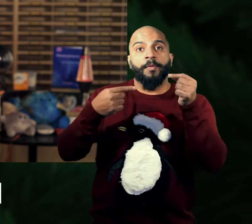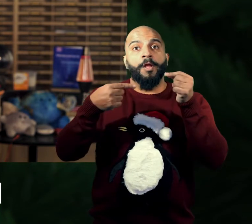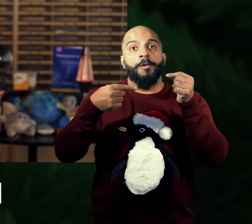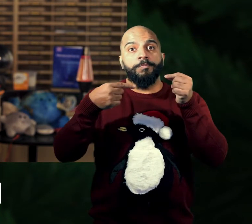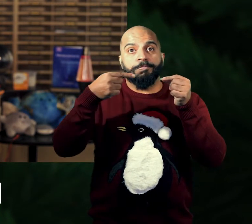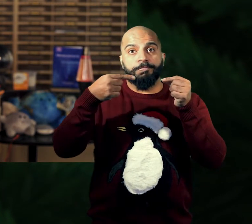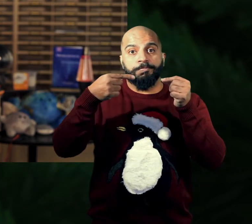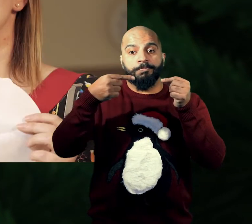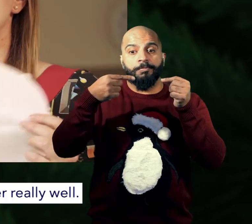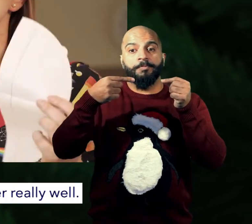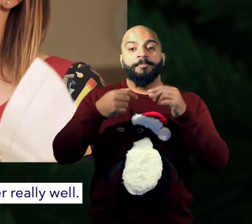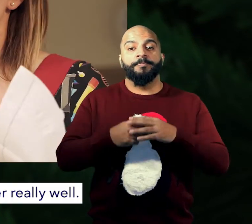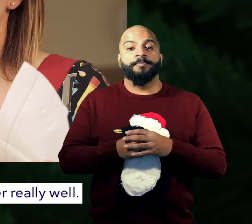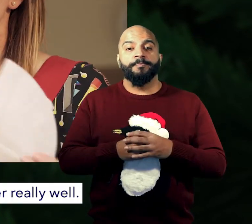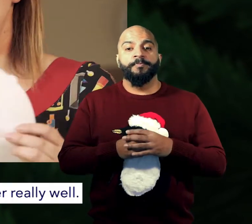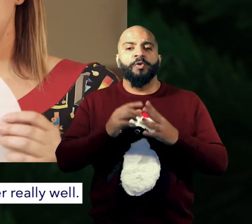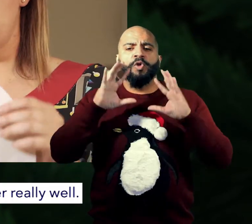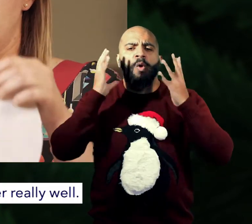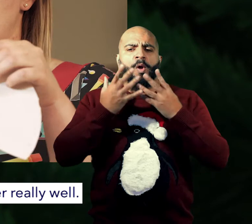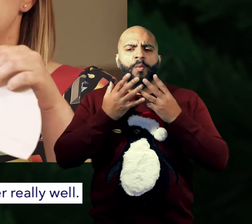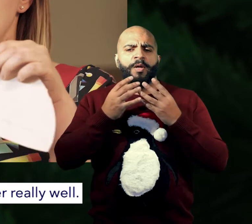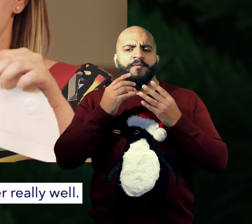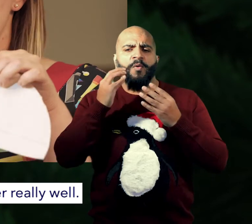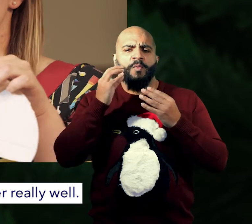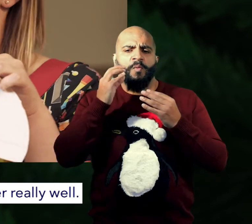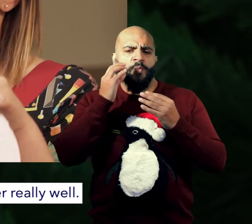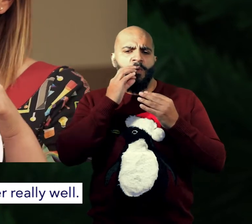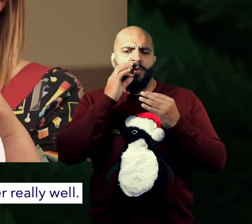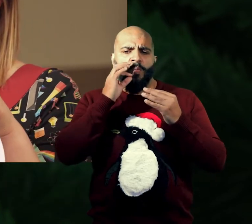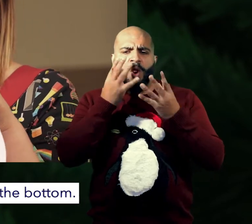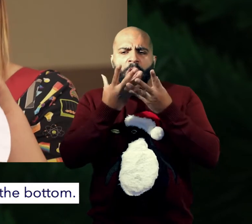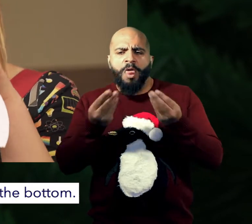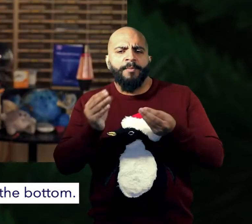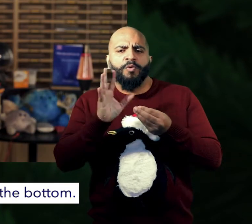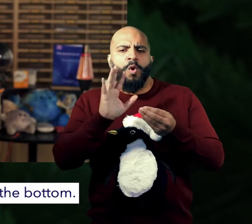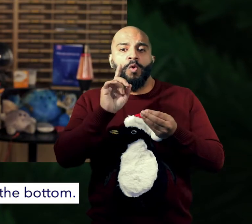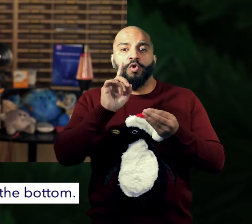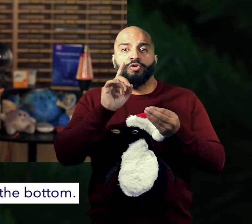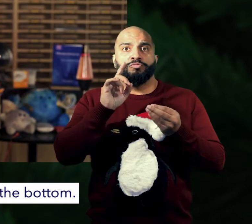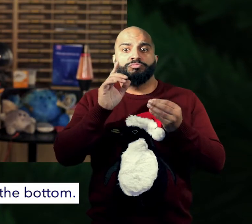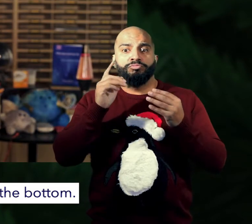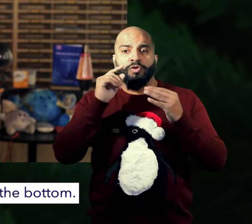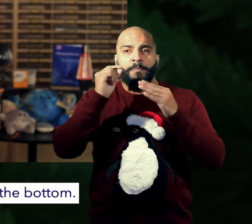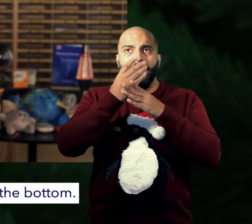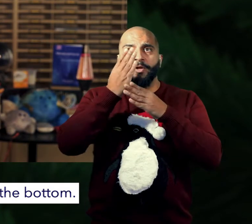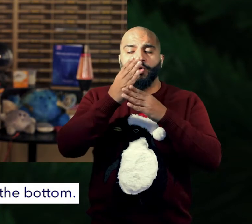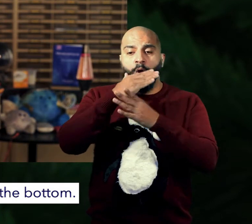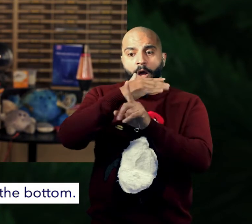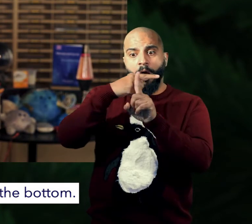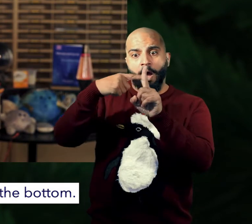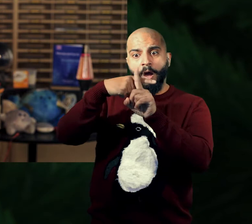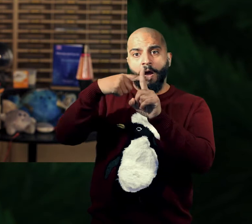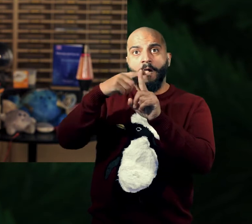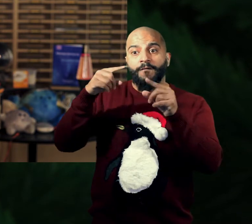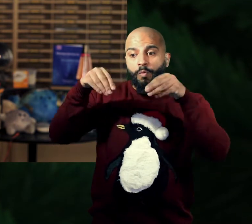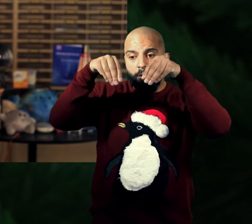too close to the edge. Don't worry, the filter paper will soak up the water really well, so it only just needs to be touching the water at the